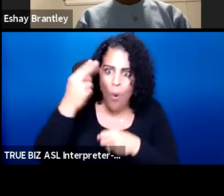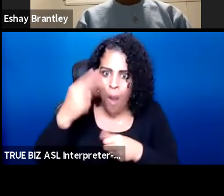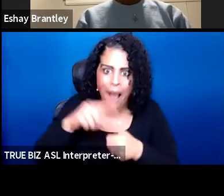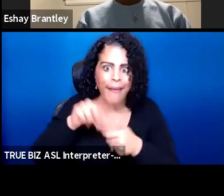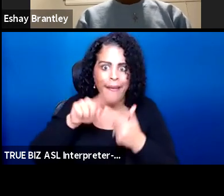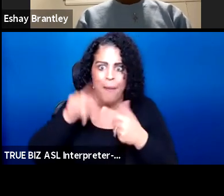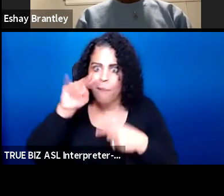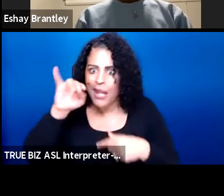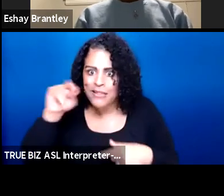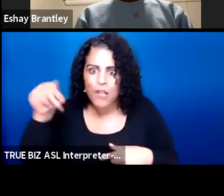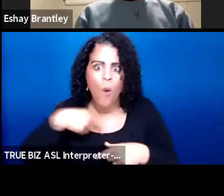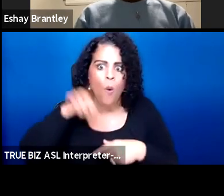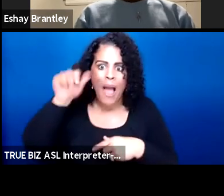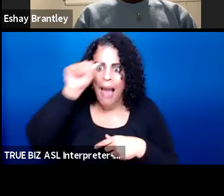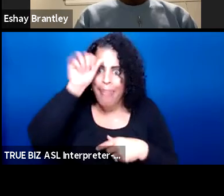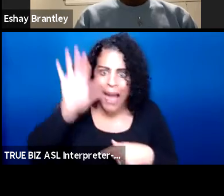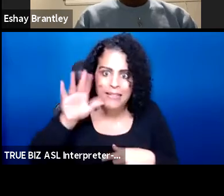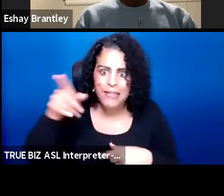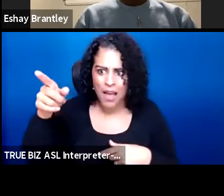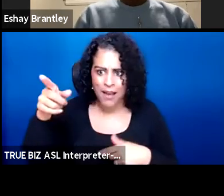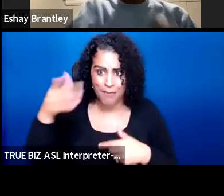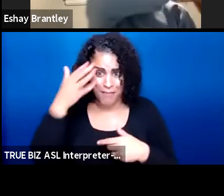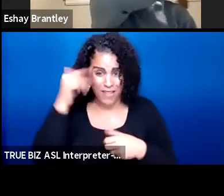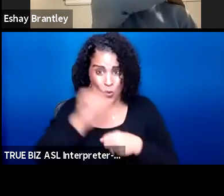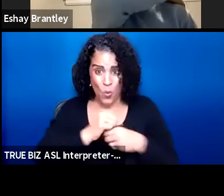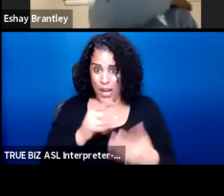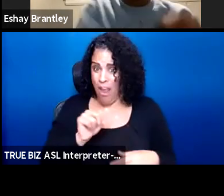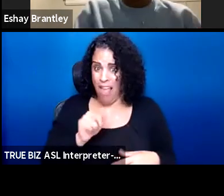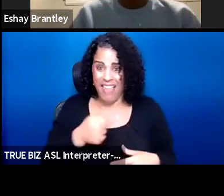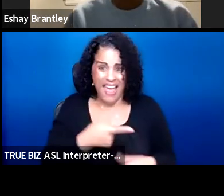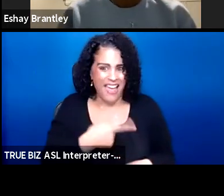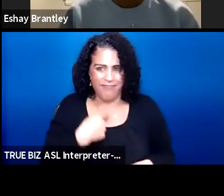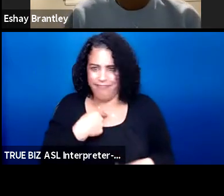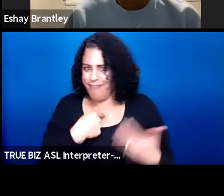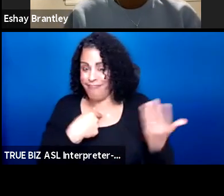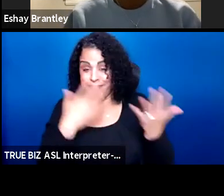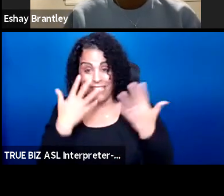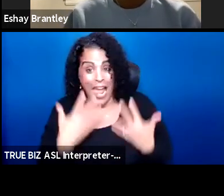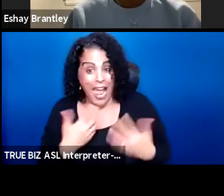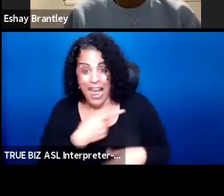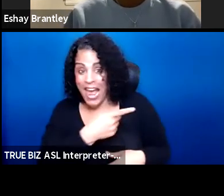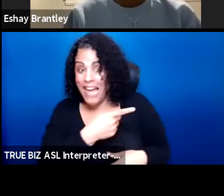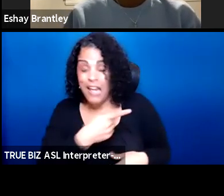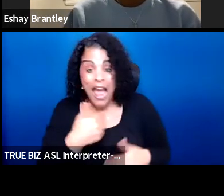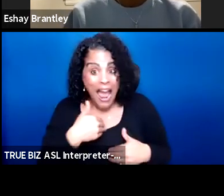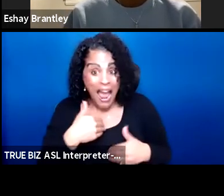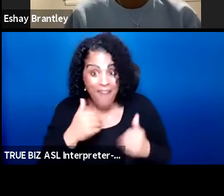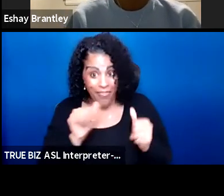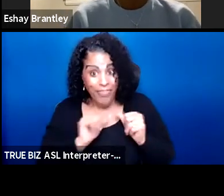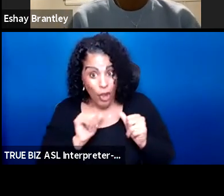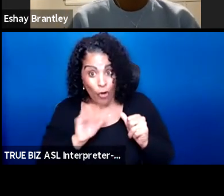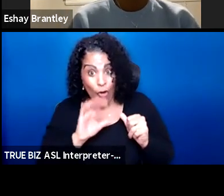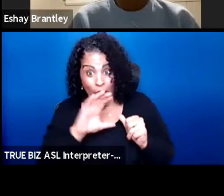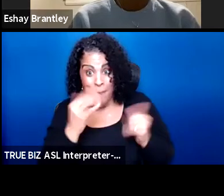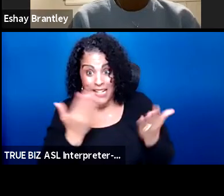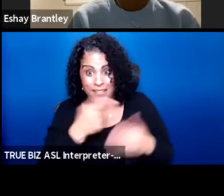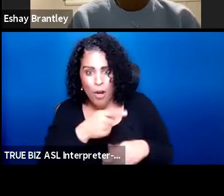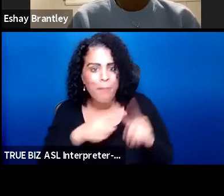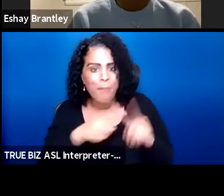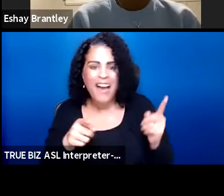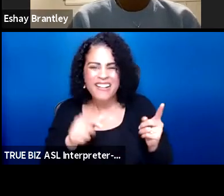I've taken tours to Alaska, because the work here in LA isn't, sadly, I mean, there is theater here, but it's not the